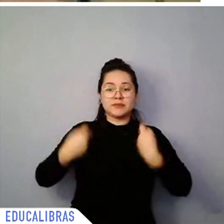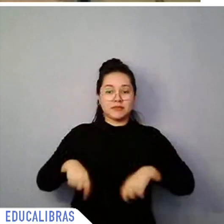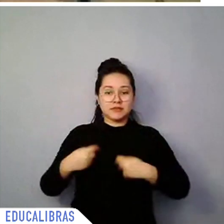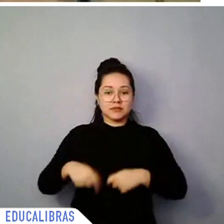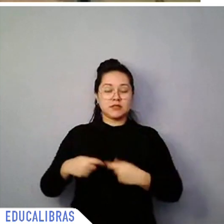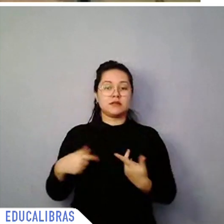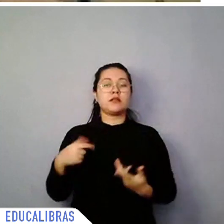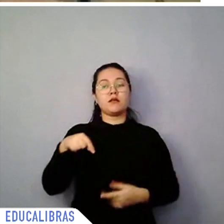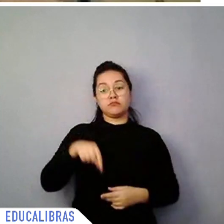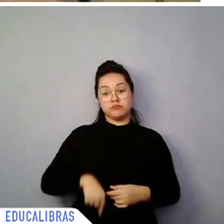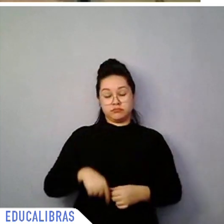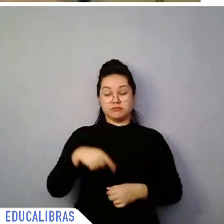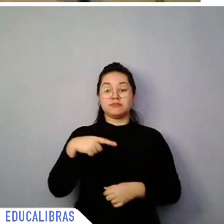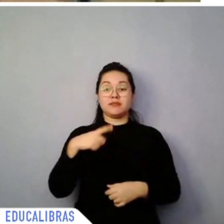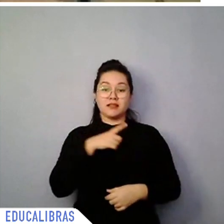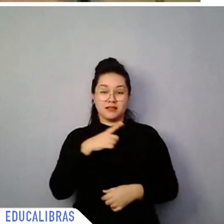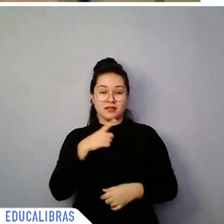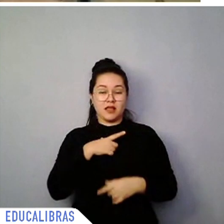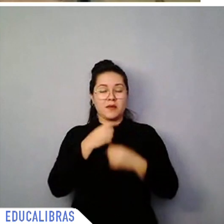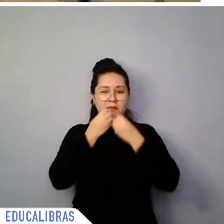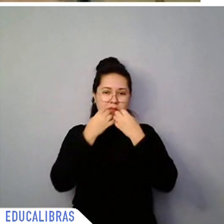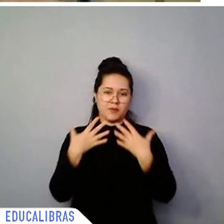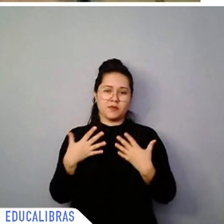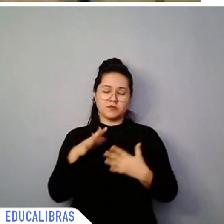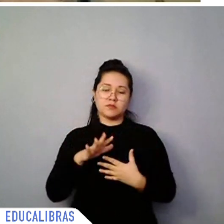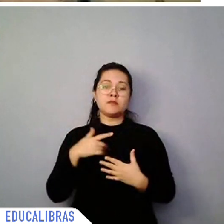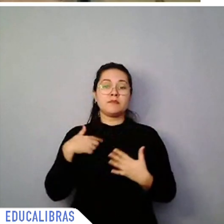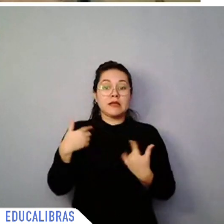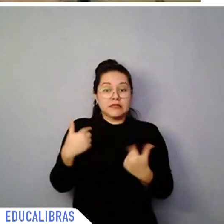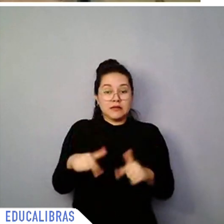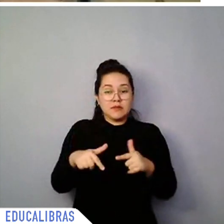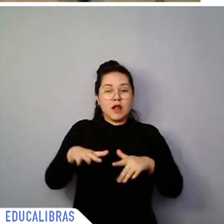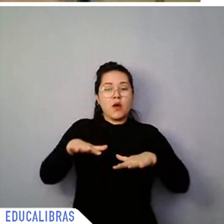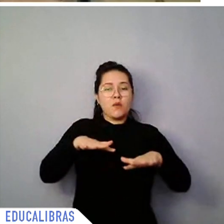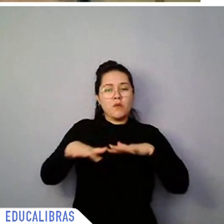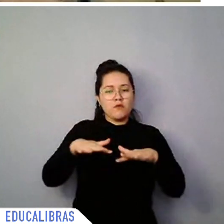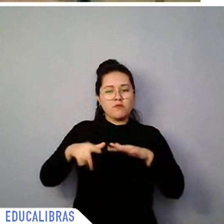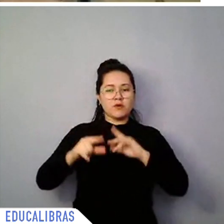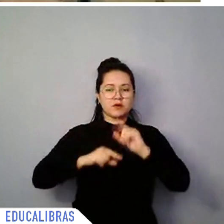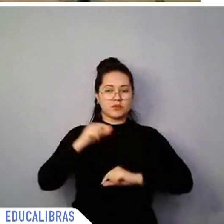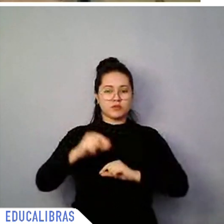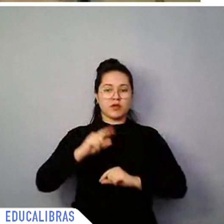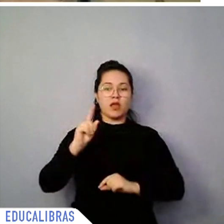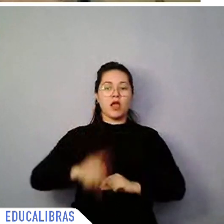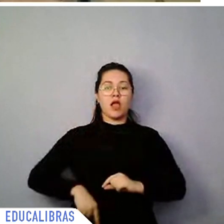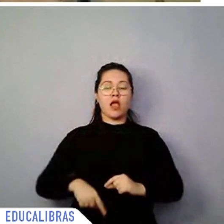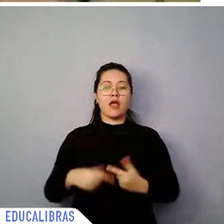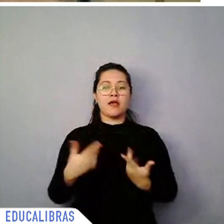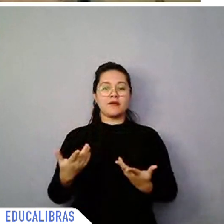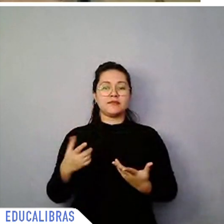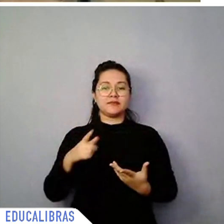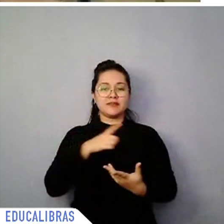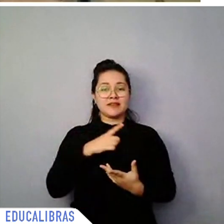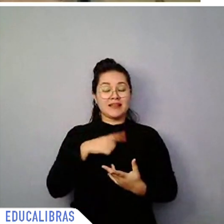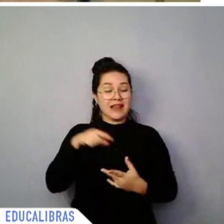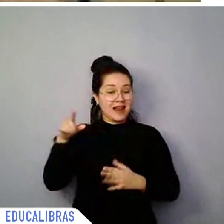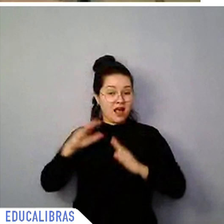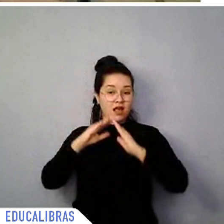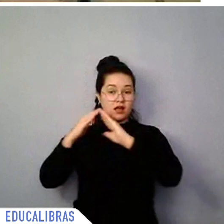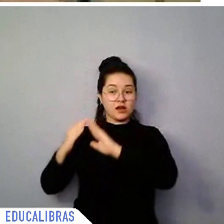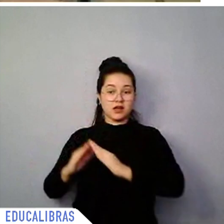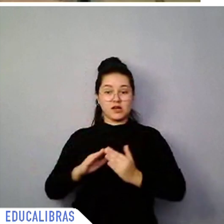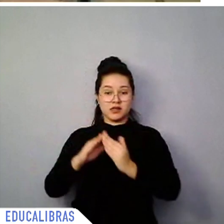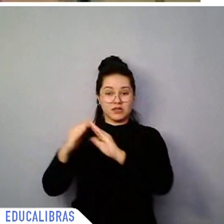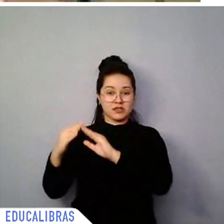medical situations and all that. And here in Brazil, we have a very strong project that is the vaccine for